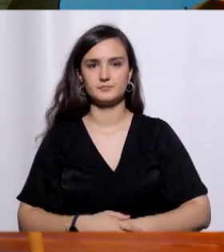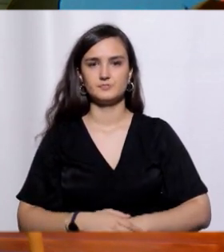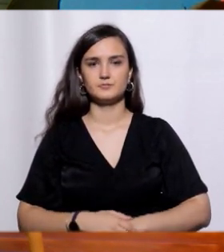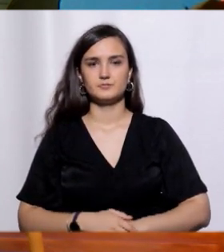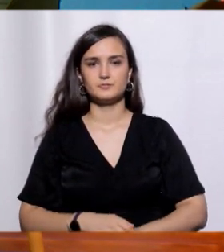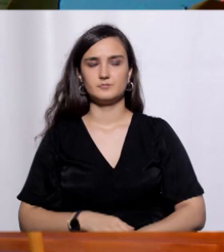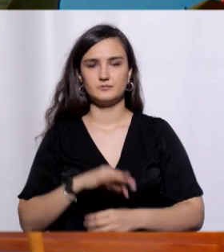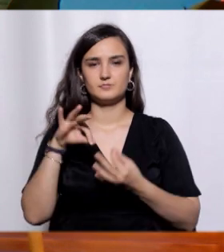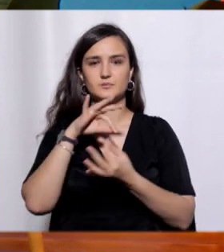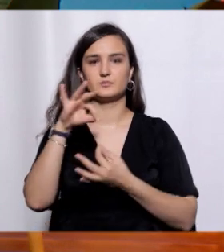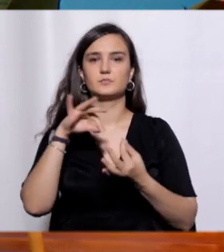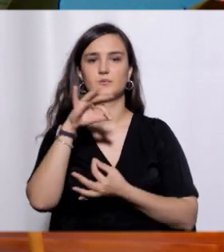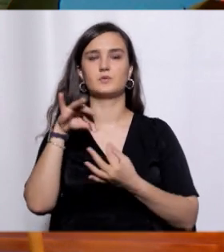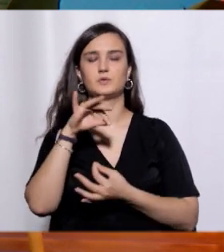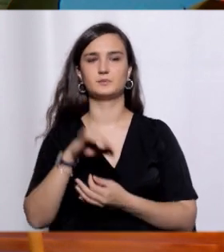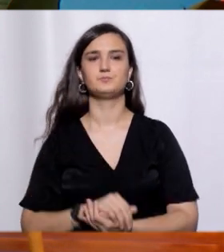is orphan.